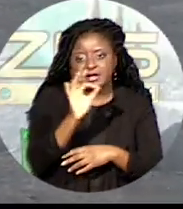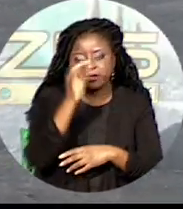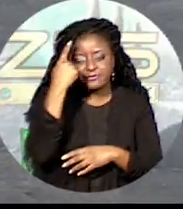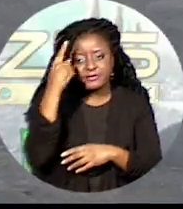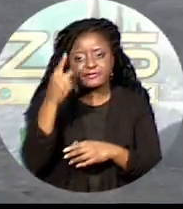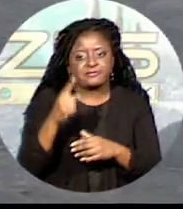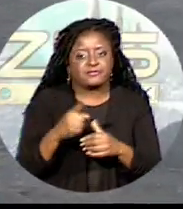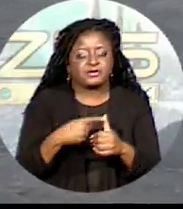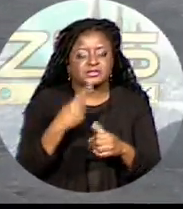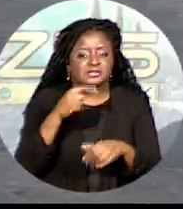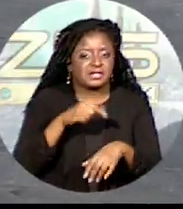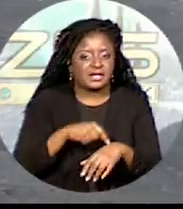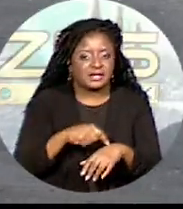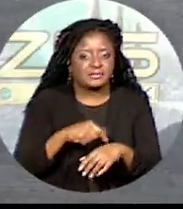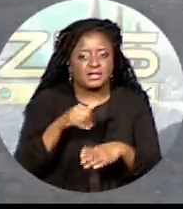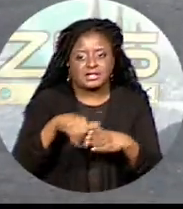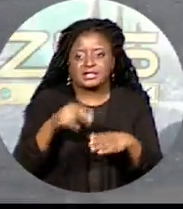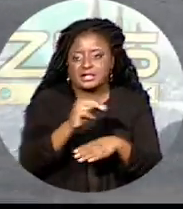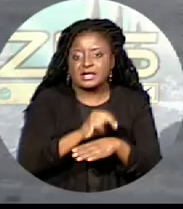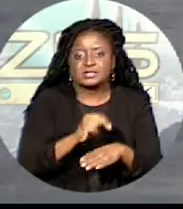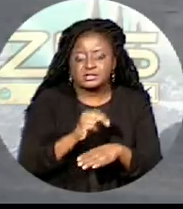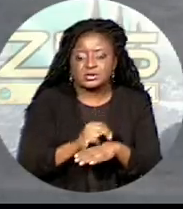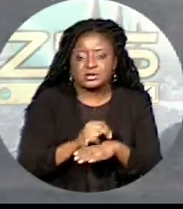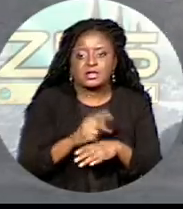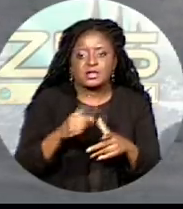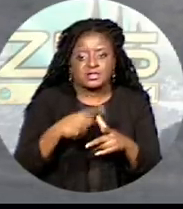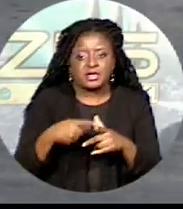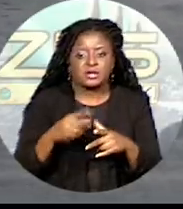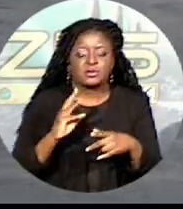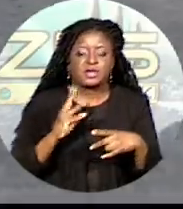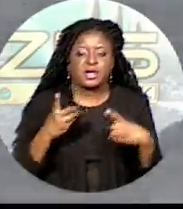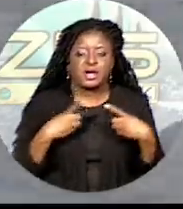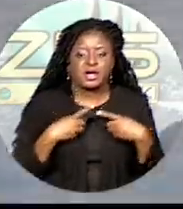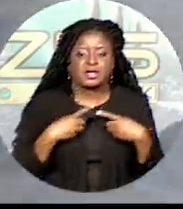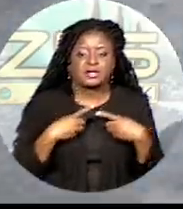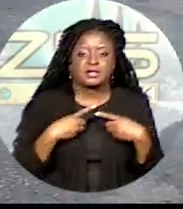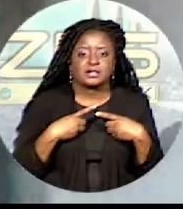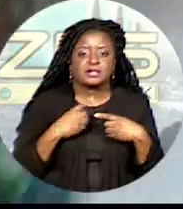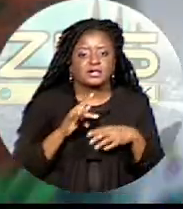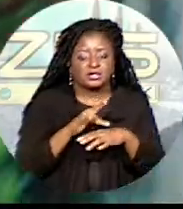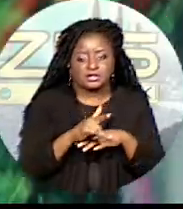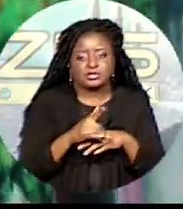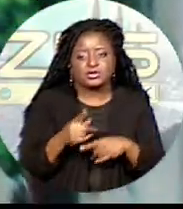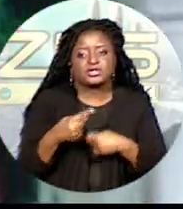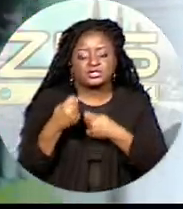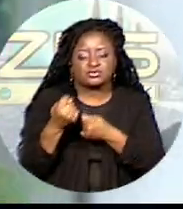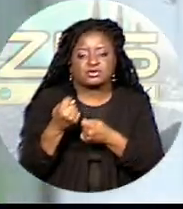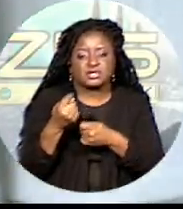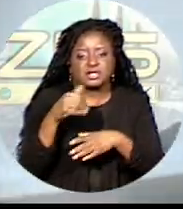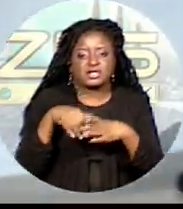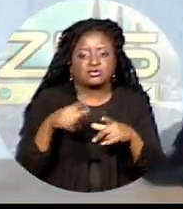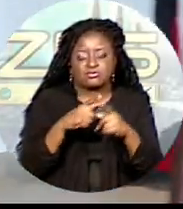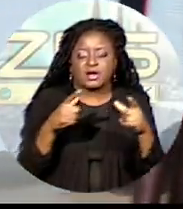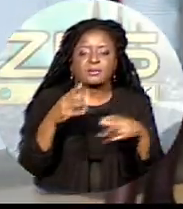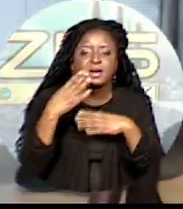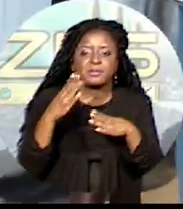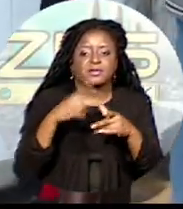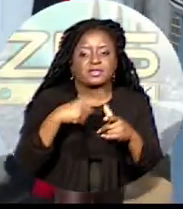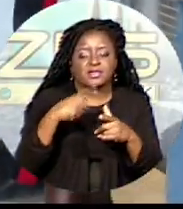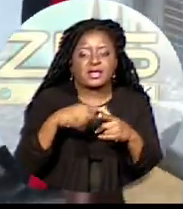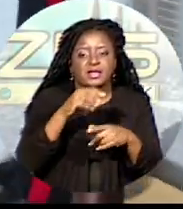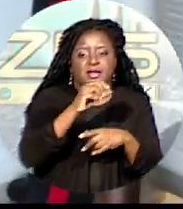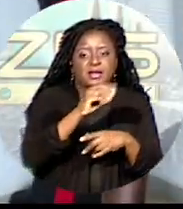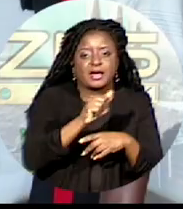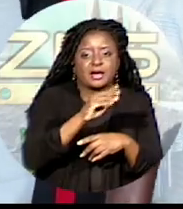in Nassau. So Nassau already had their early treat. Then we had an early treat in Grand Bahama with also another Black Friday. And then Abaco, now